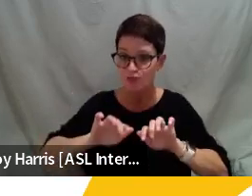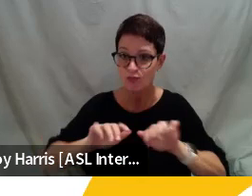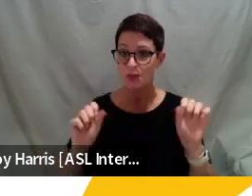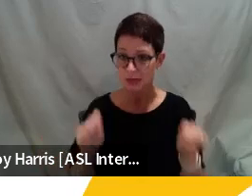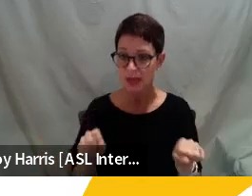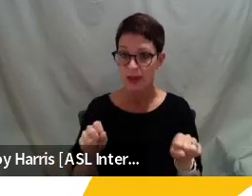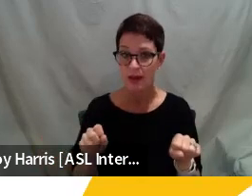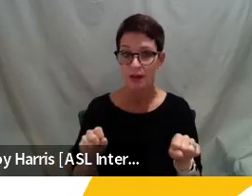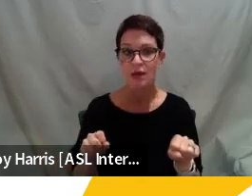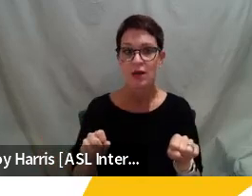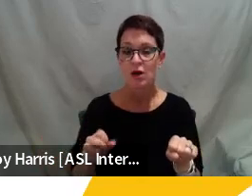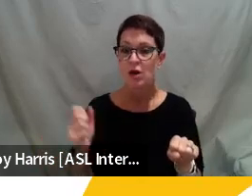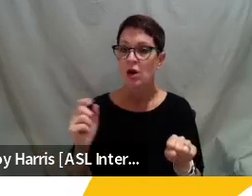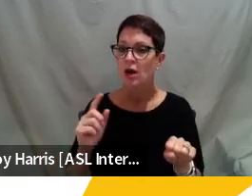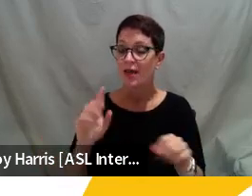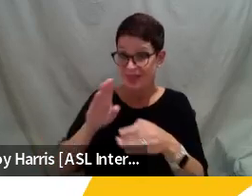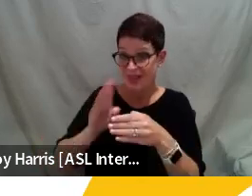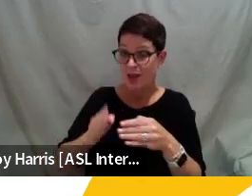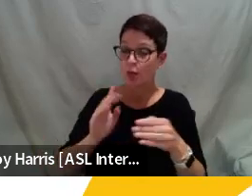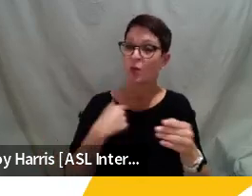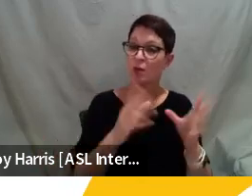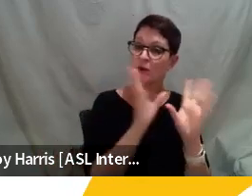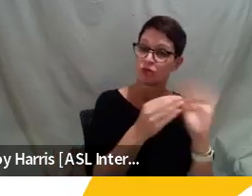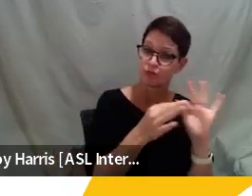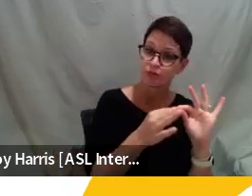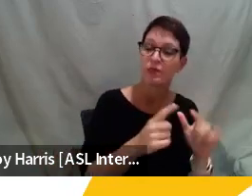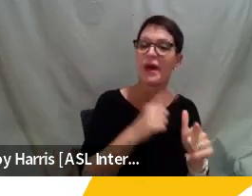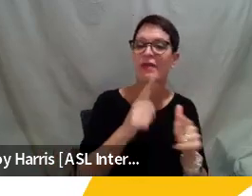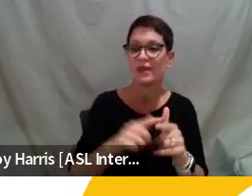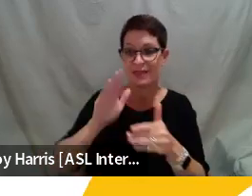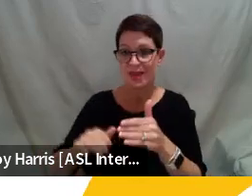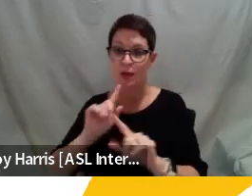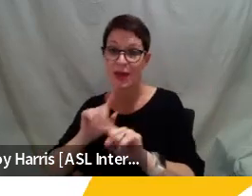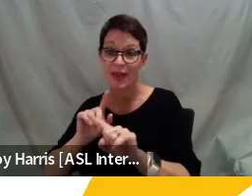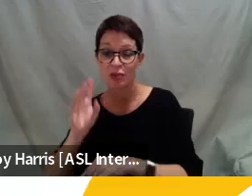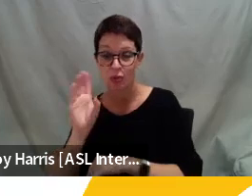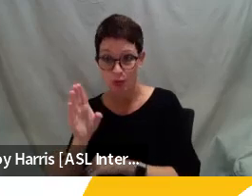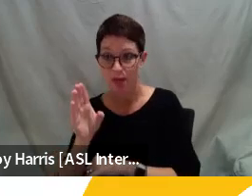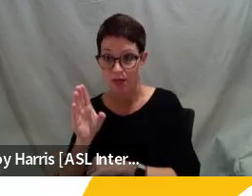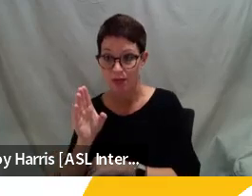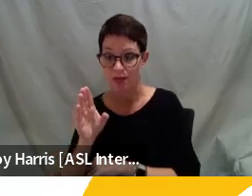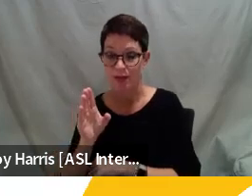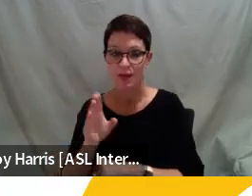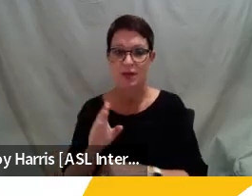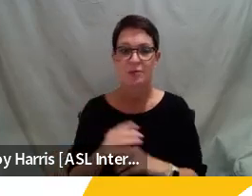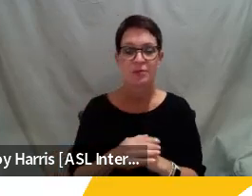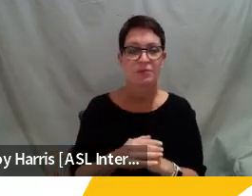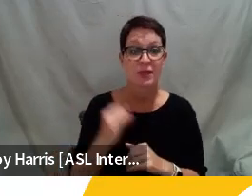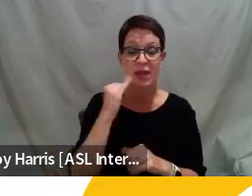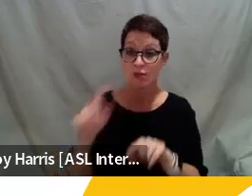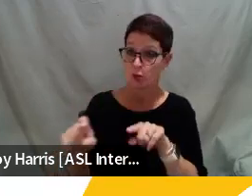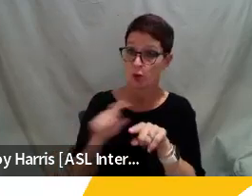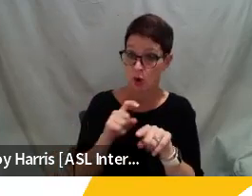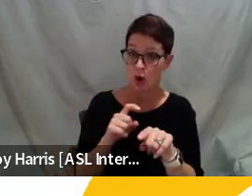will answer all questions at the end, or we'll type back to you when appropriate. If you are calling